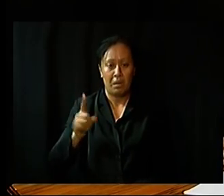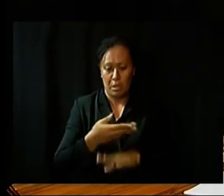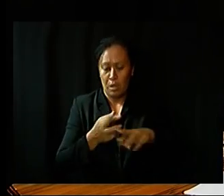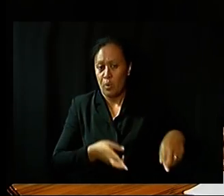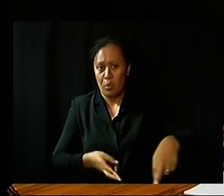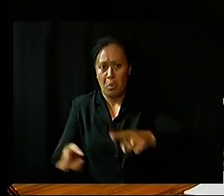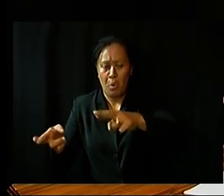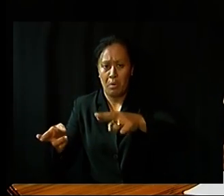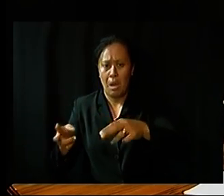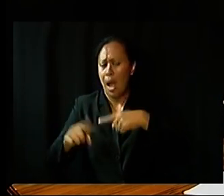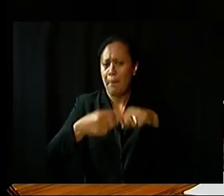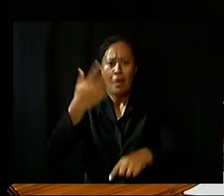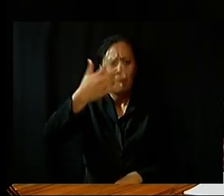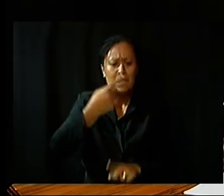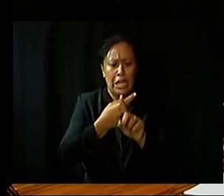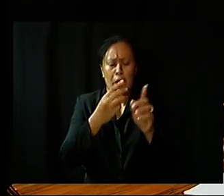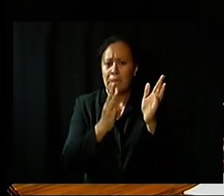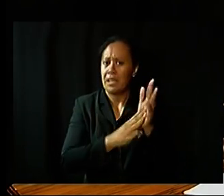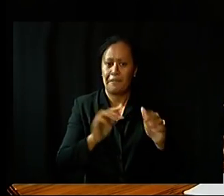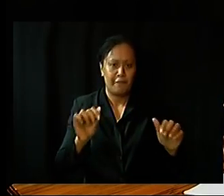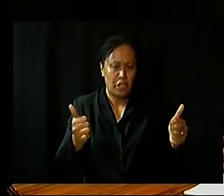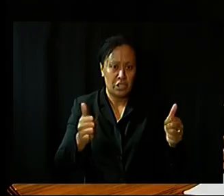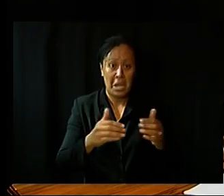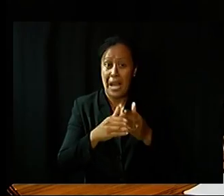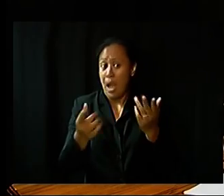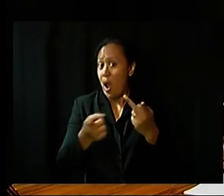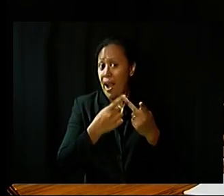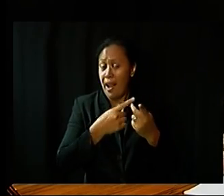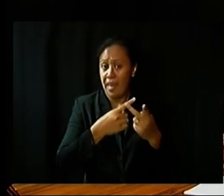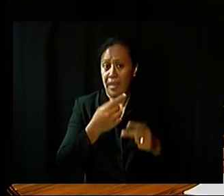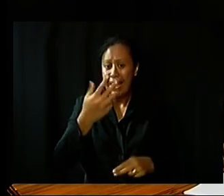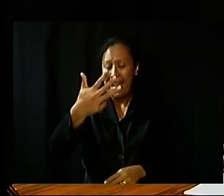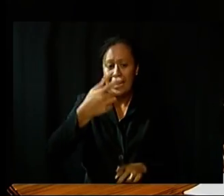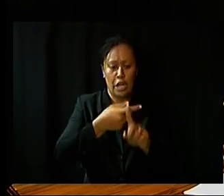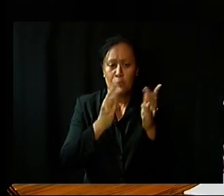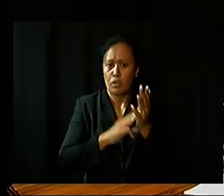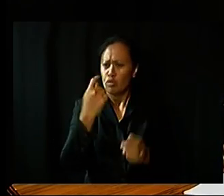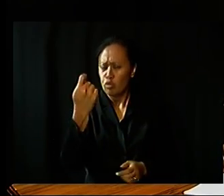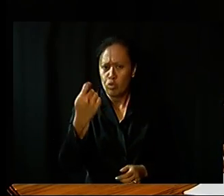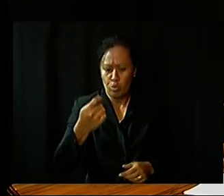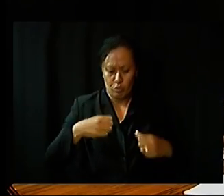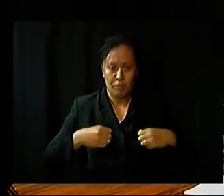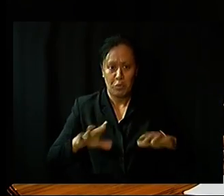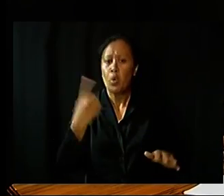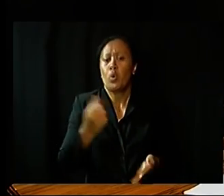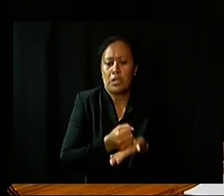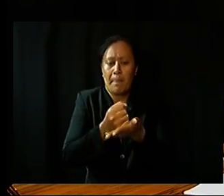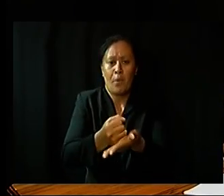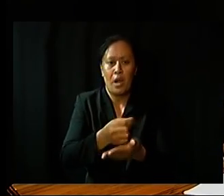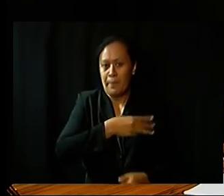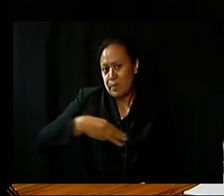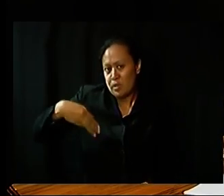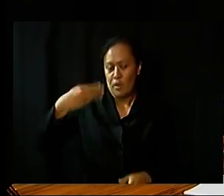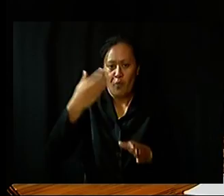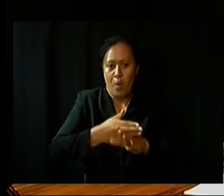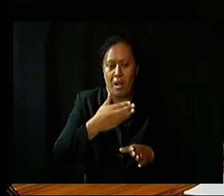in 1991 and only about 15 kilometers of the road has been completed. Another 9 kilometers is still